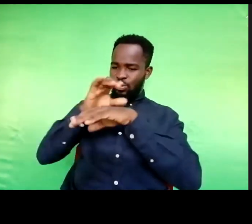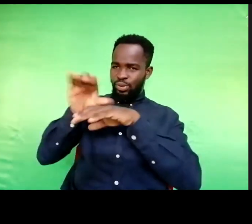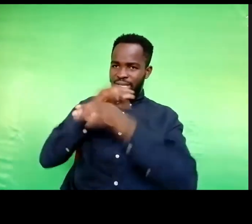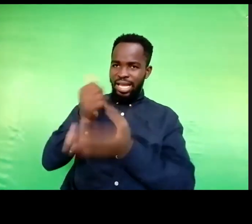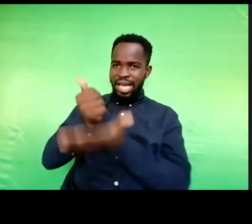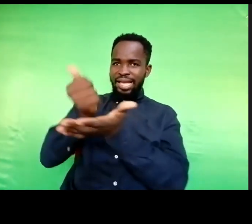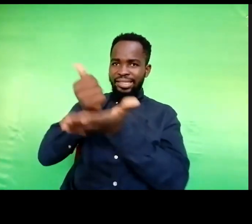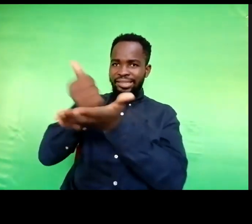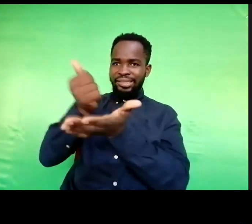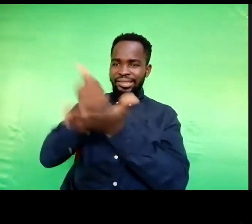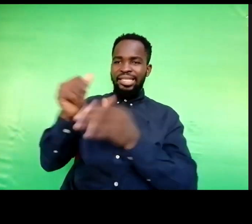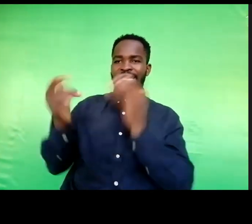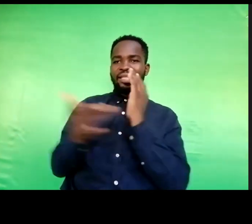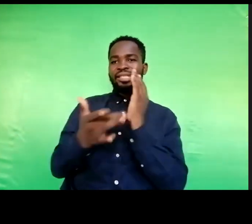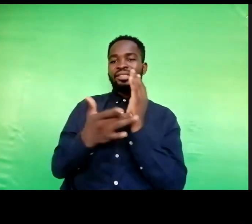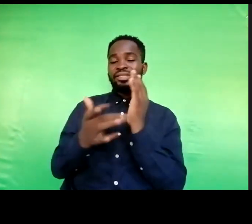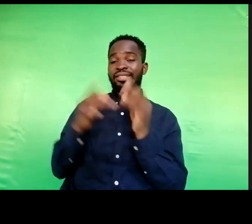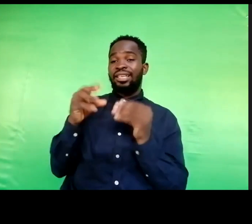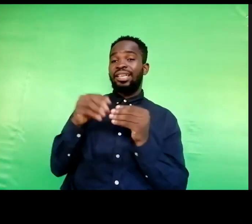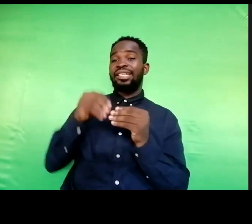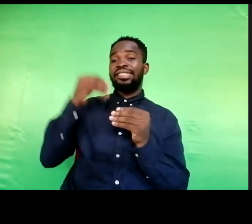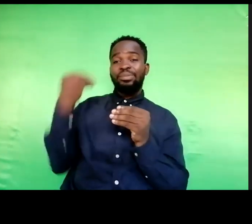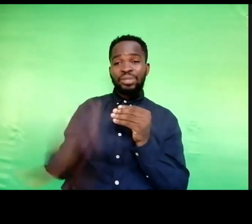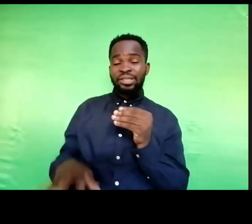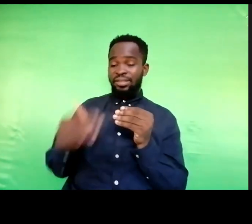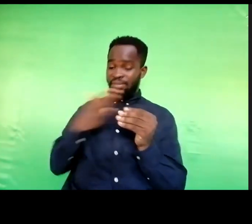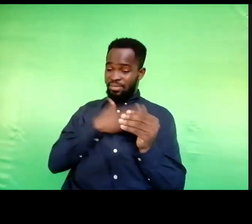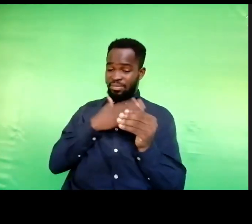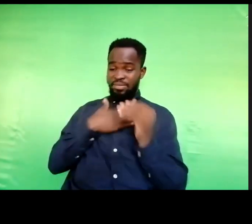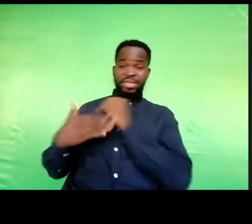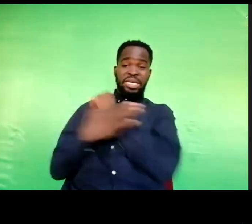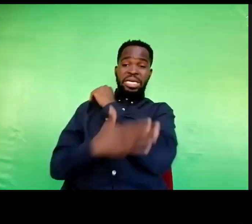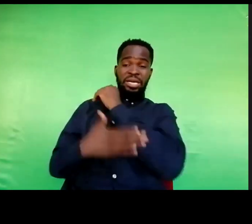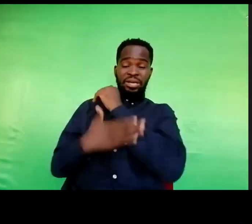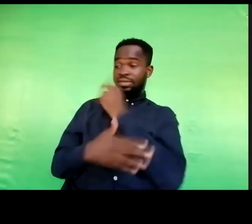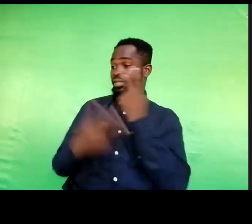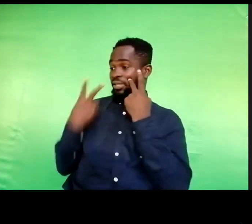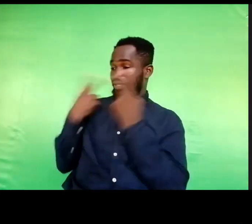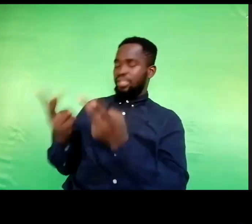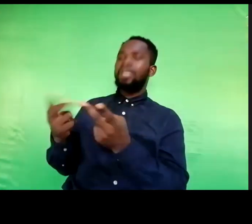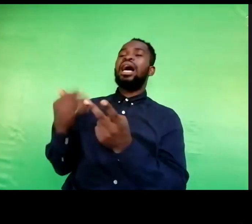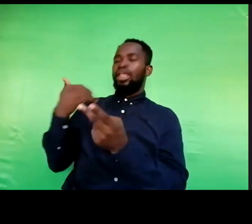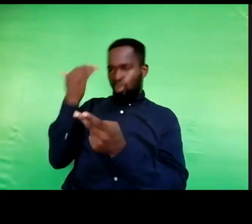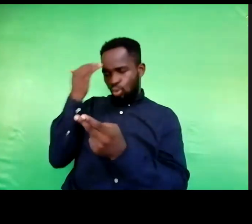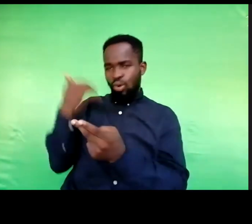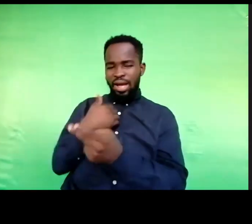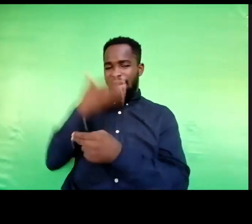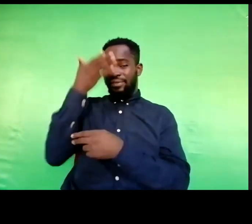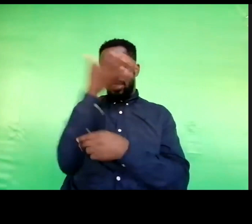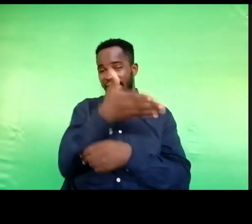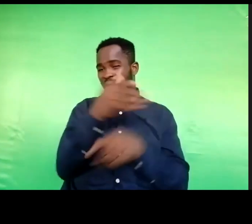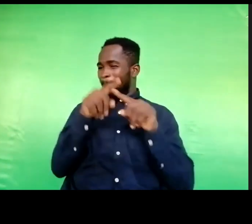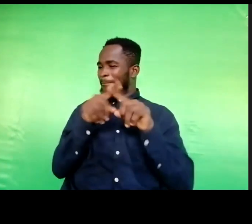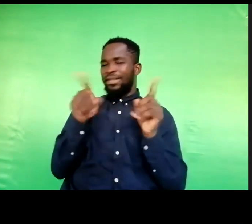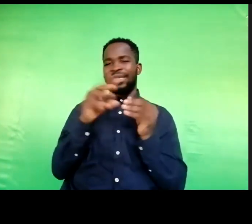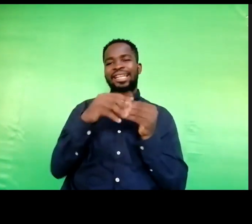very expensive. I've not seen it in use in my country, but I know they are available. So